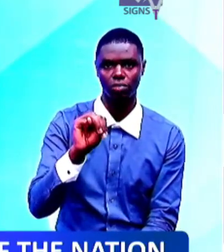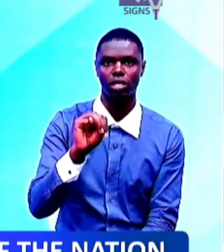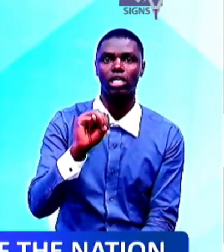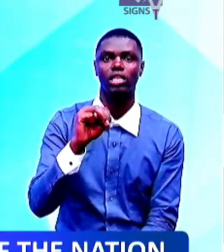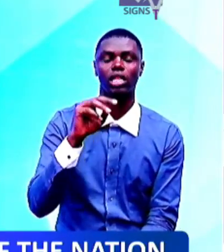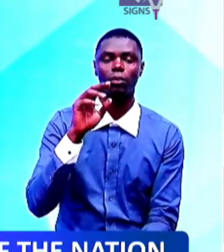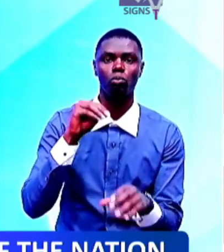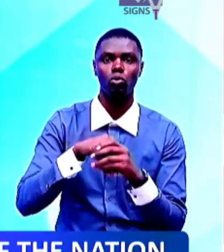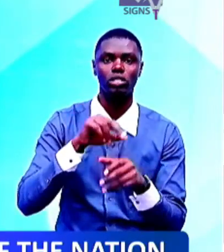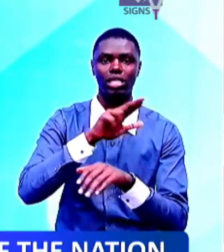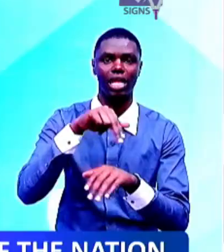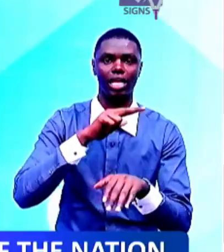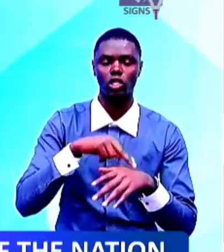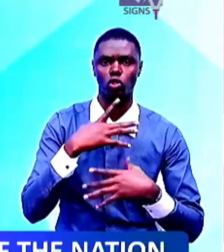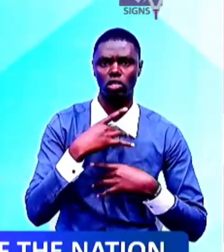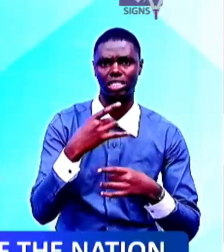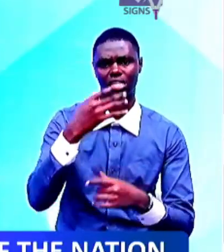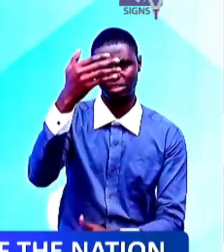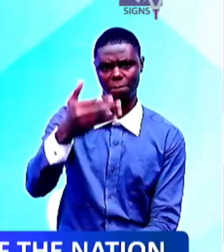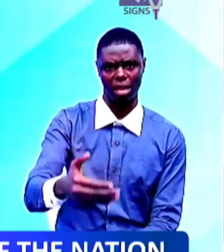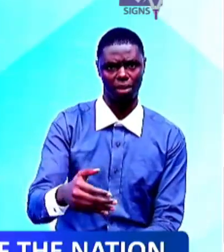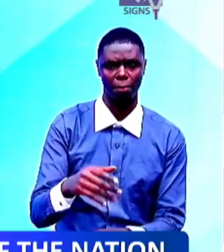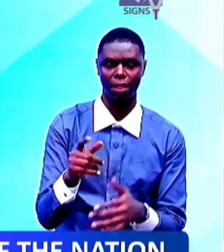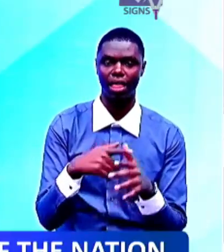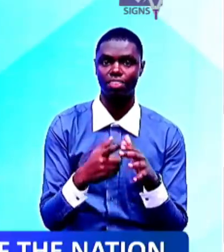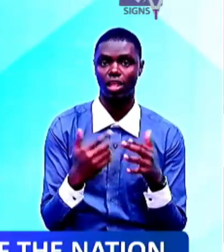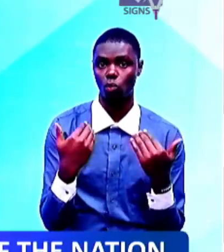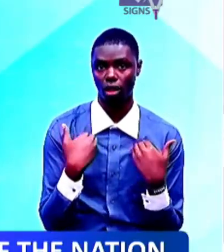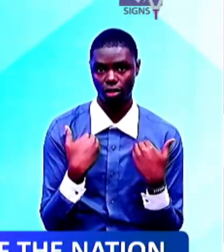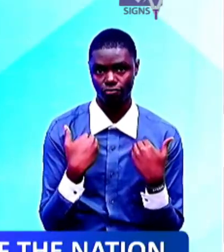interests kwanza mbele. Then we have